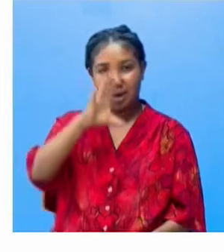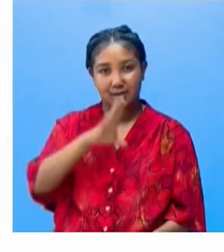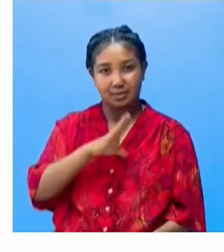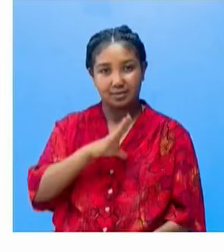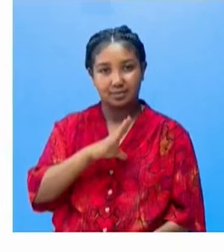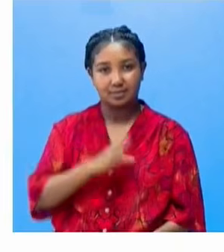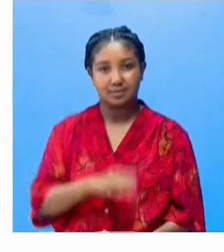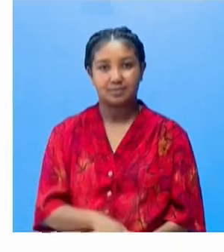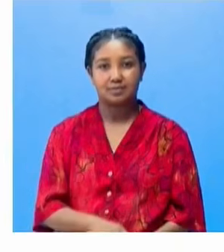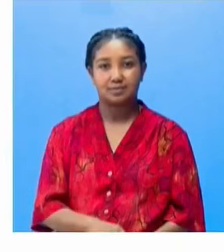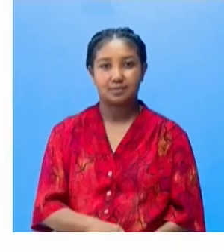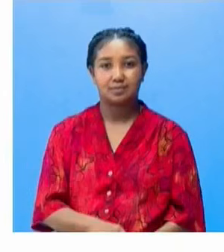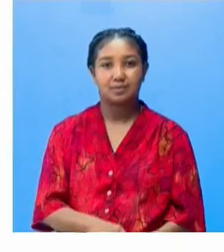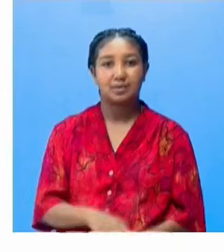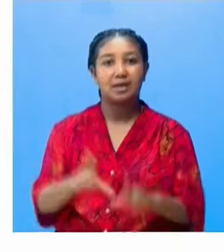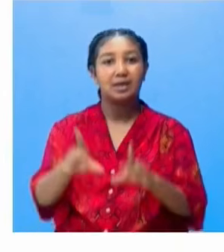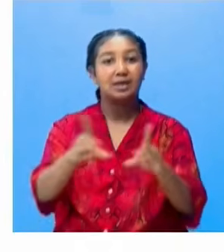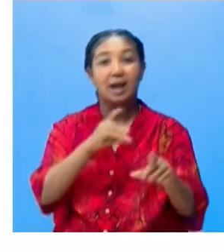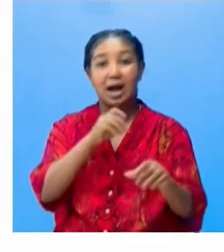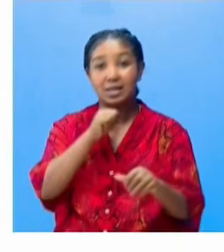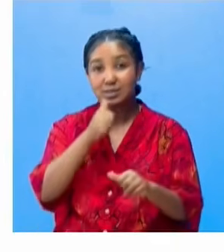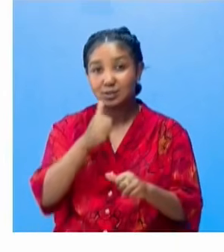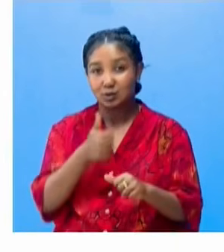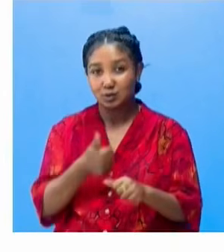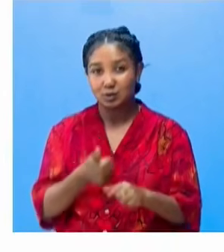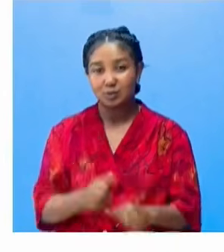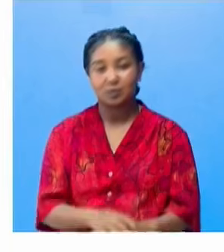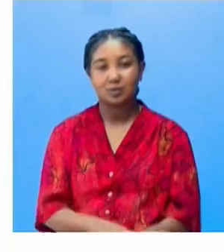man does not